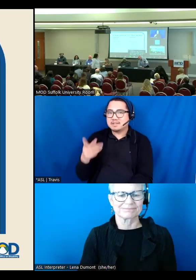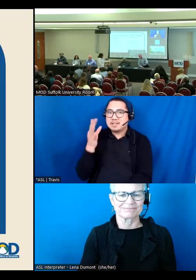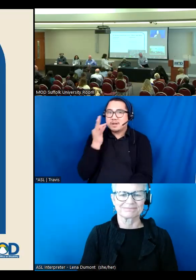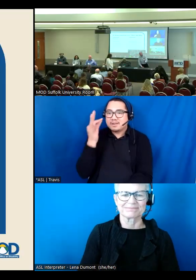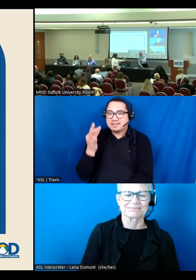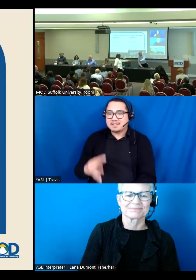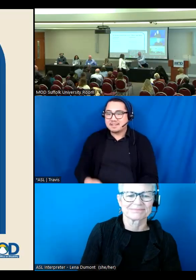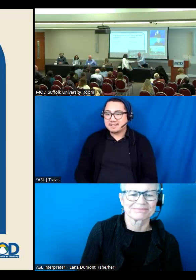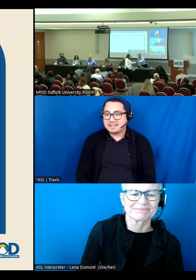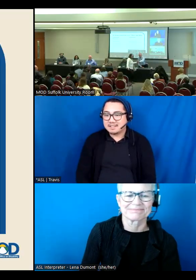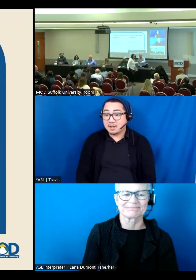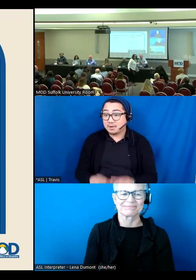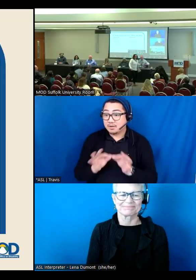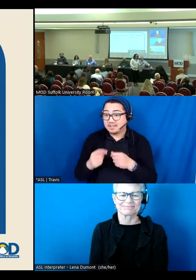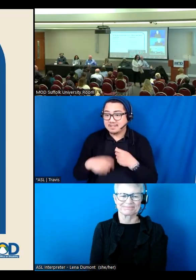rushing.